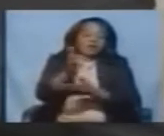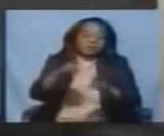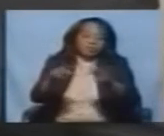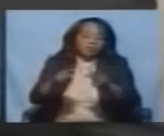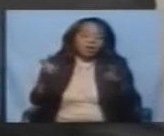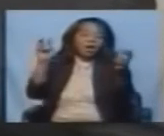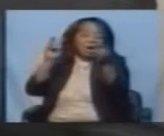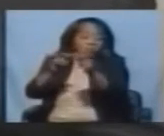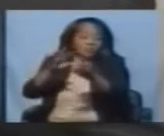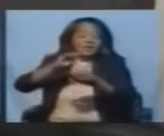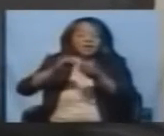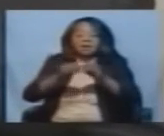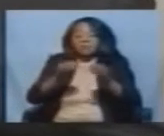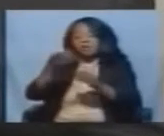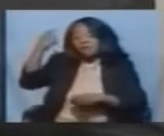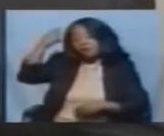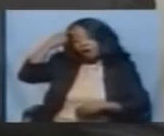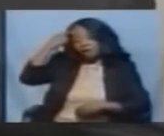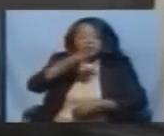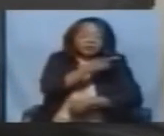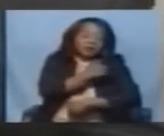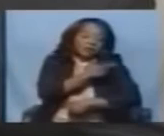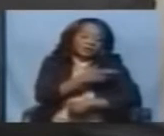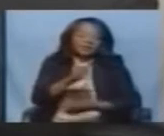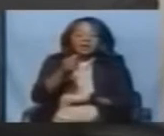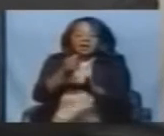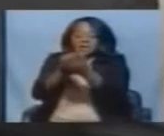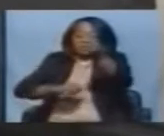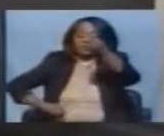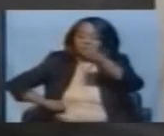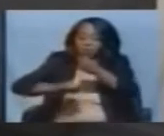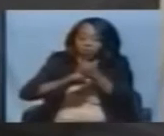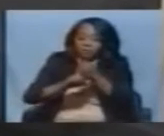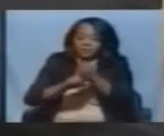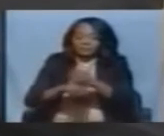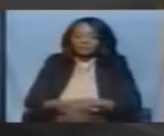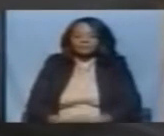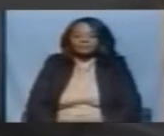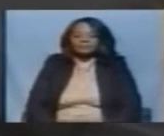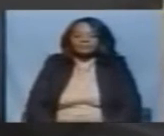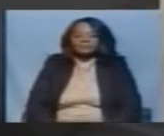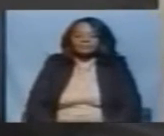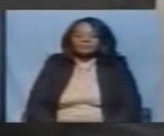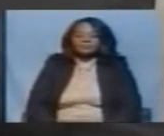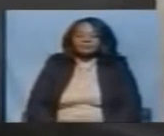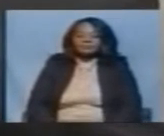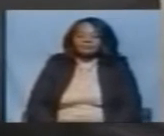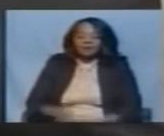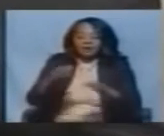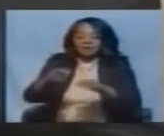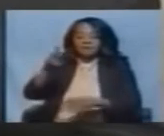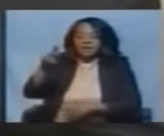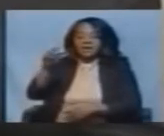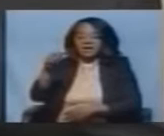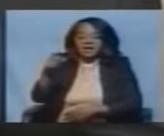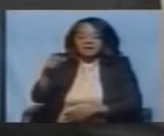of government units, to help us support that. Because if like PSMD, for instance, we